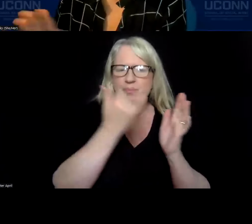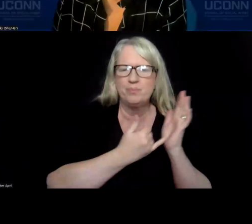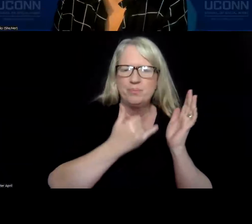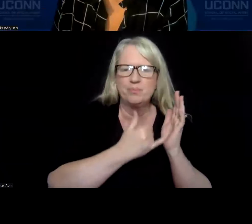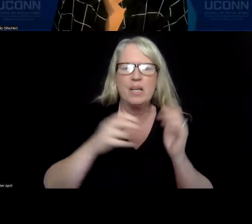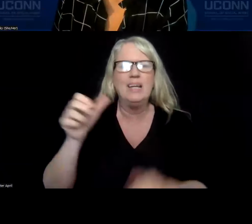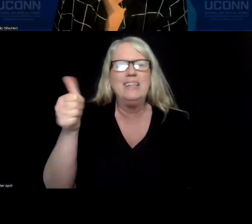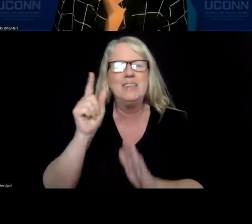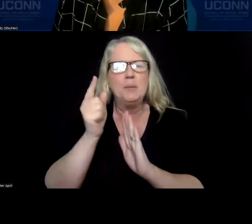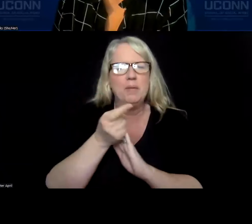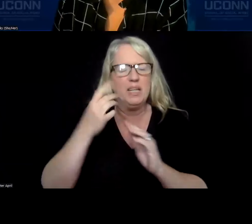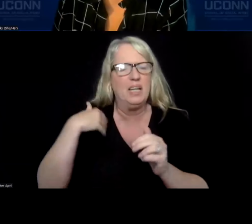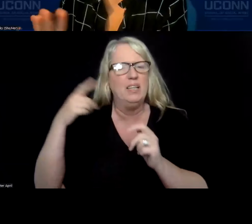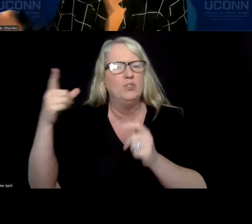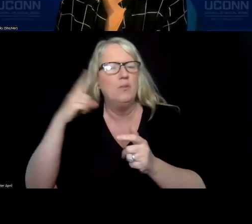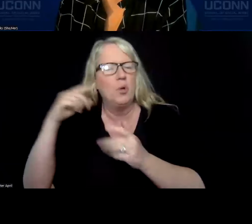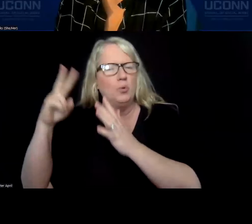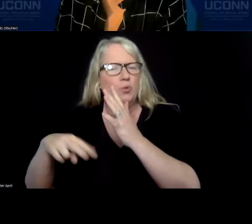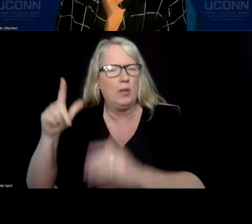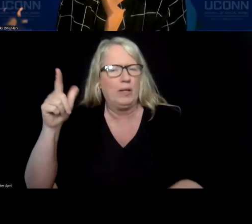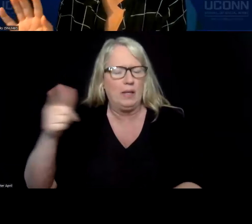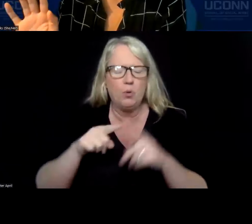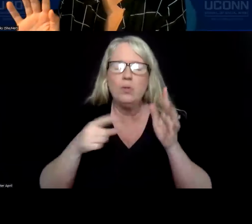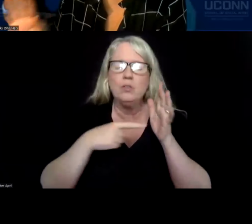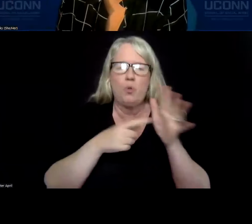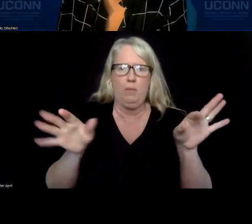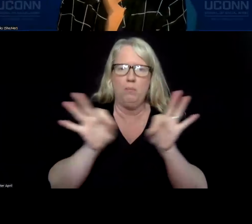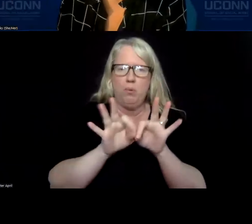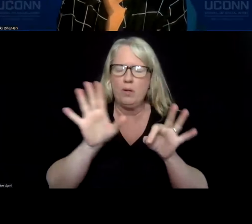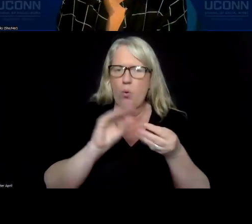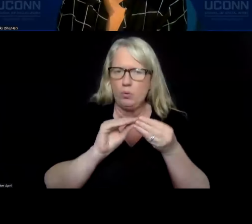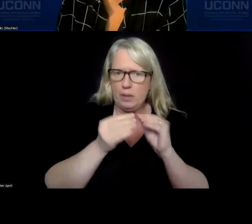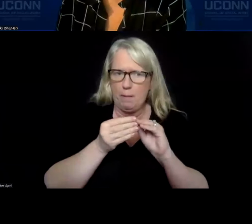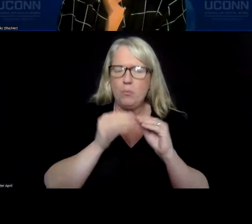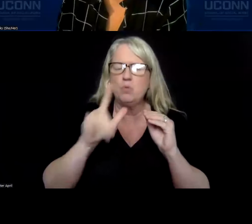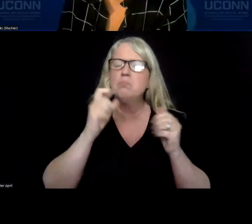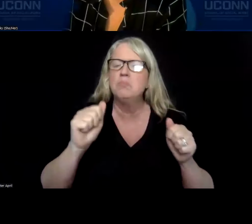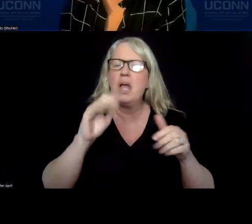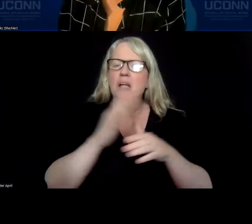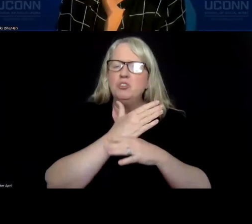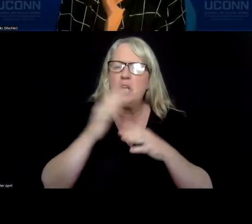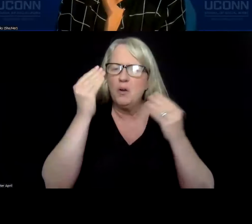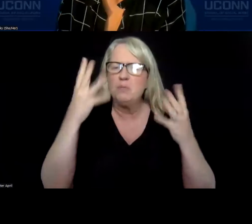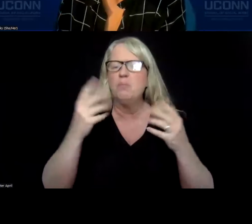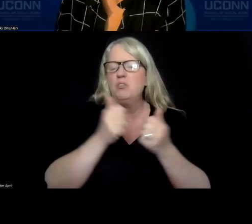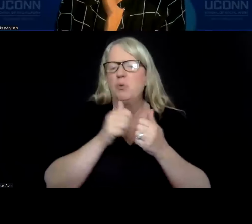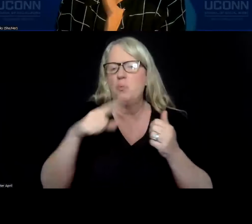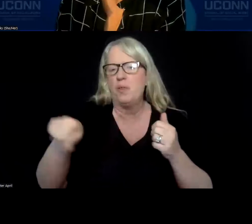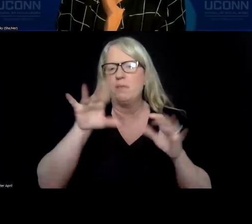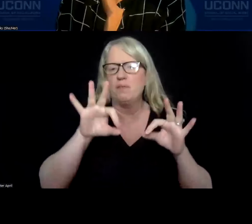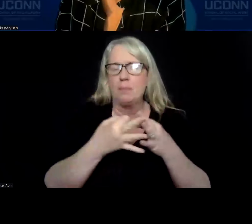It's amazing. Please check it out. It goes over the important stats, and this is something that can be shared with families. Next slide.